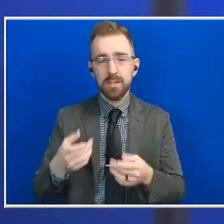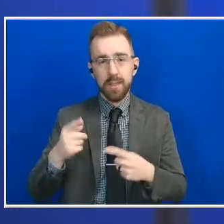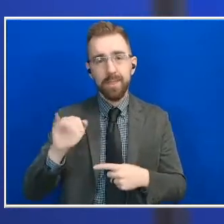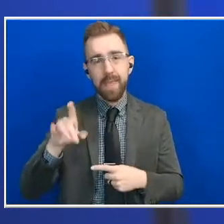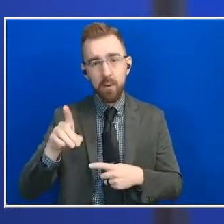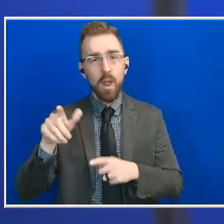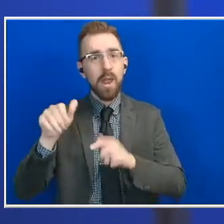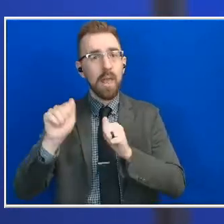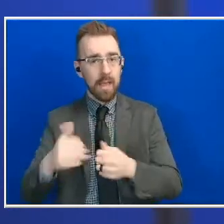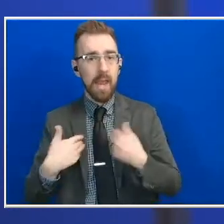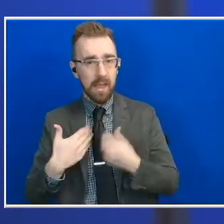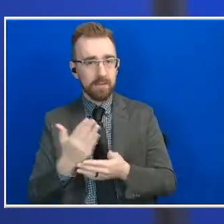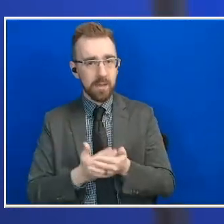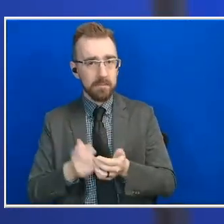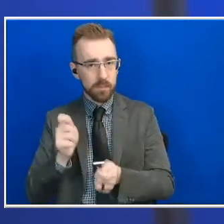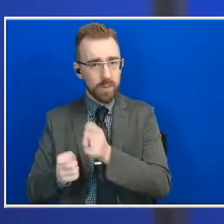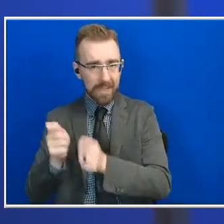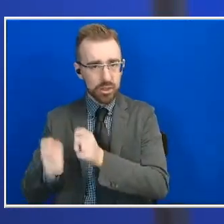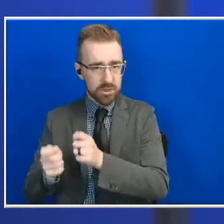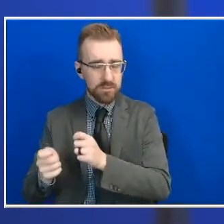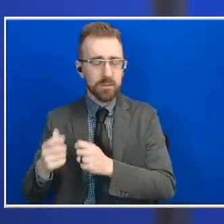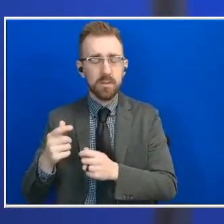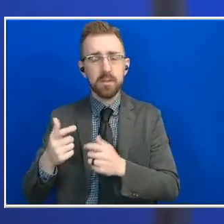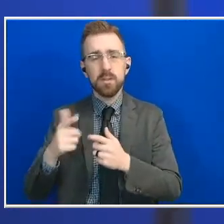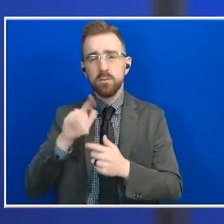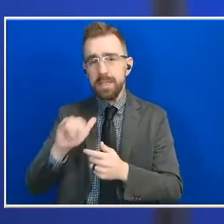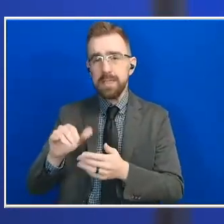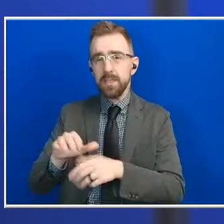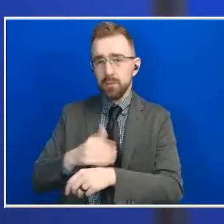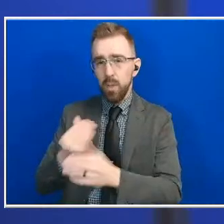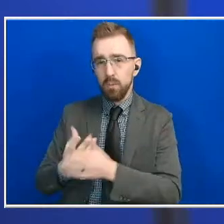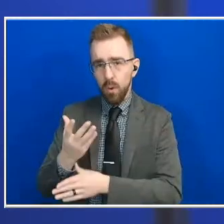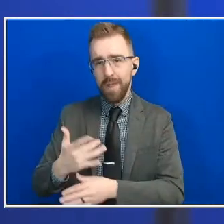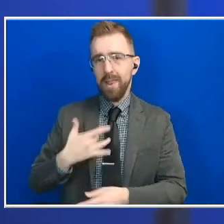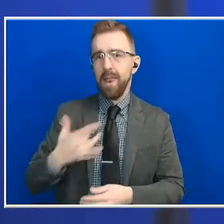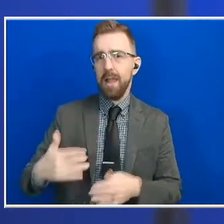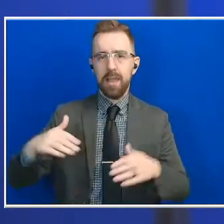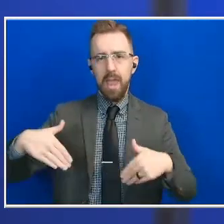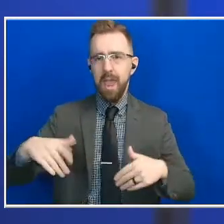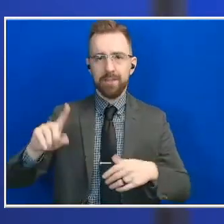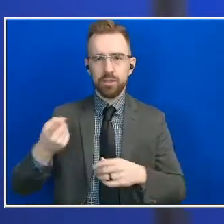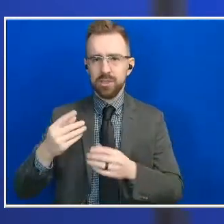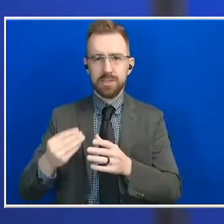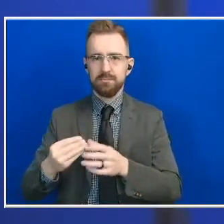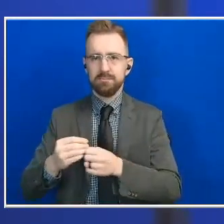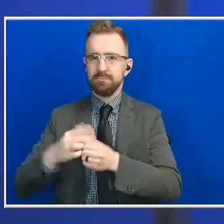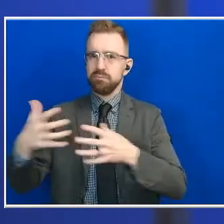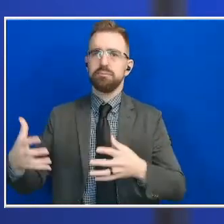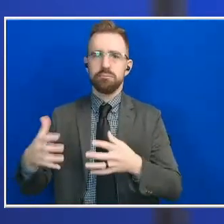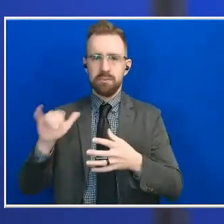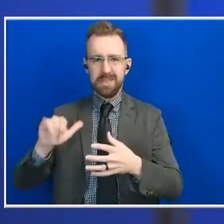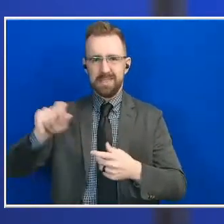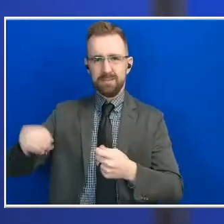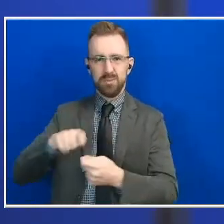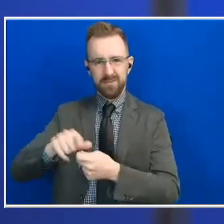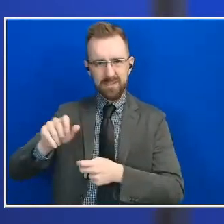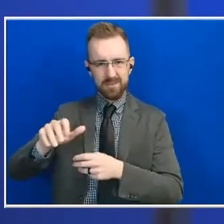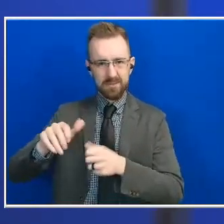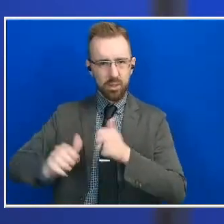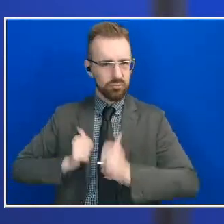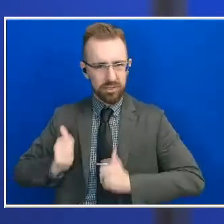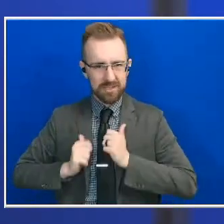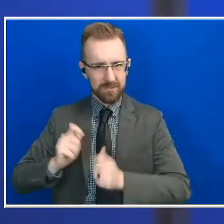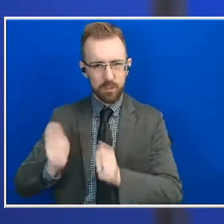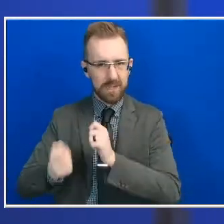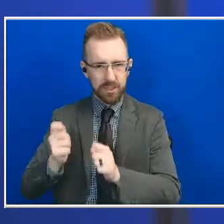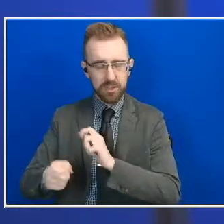genetic mutations, the ones that are really slow growing likely have not just accumulated those specific sort of aggressive mutations. But the truth is we